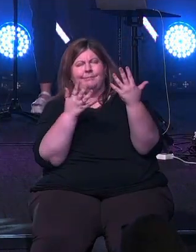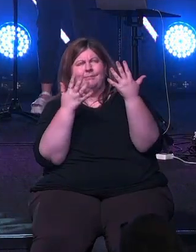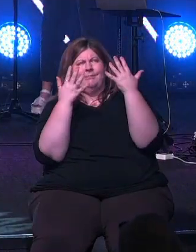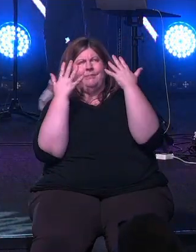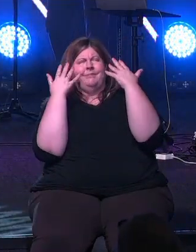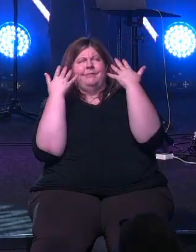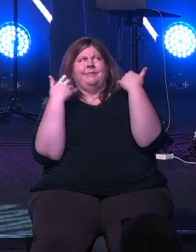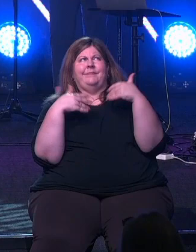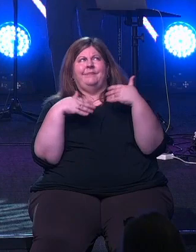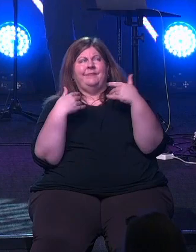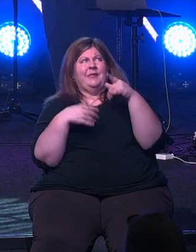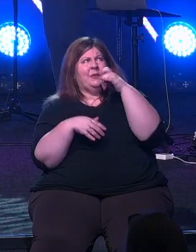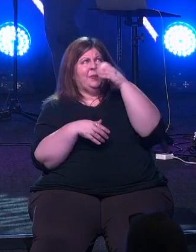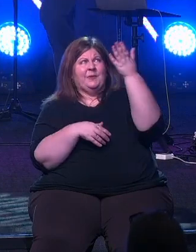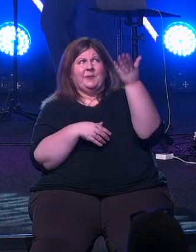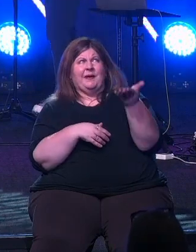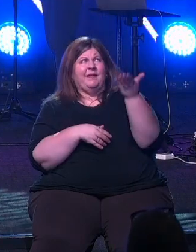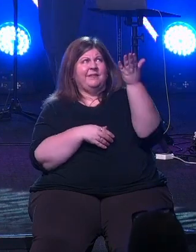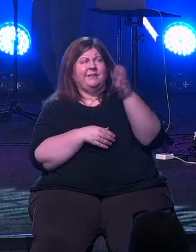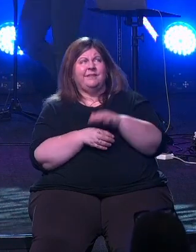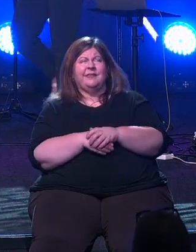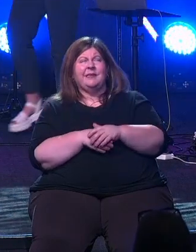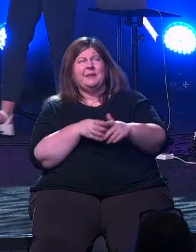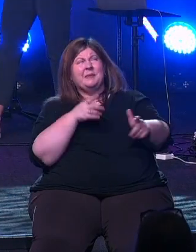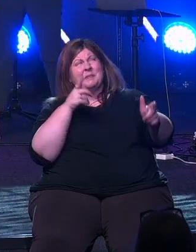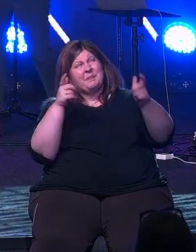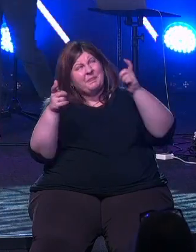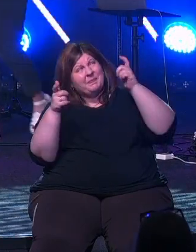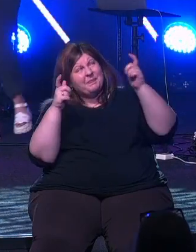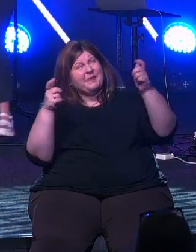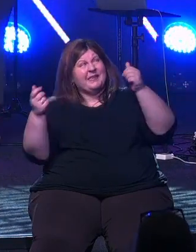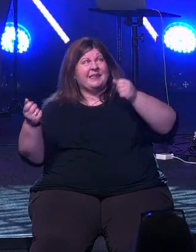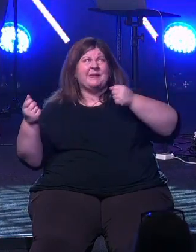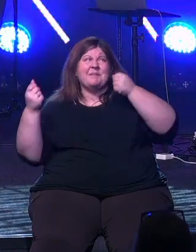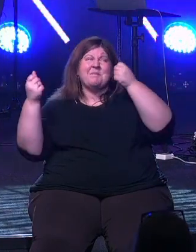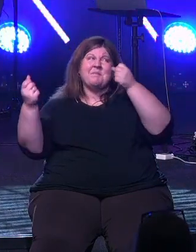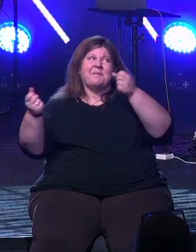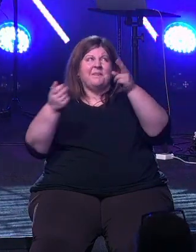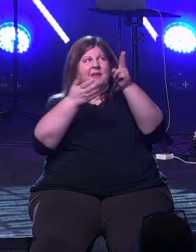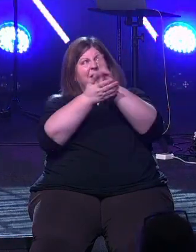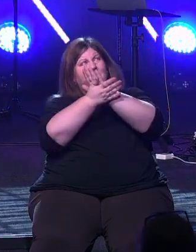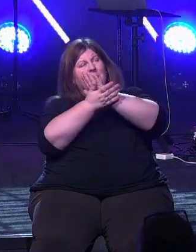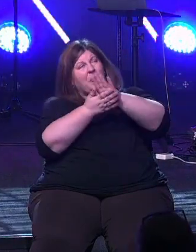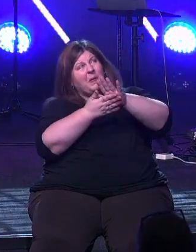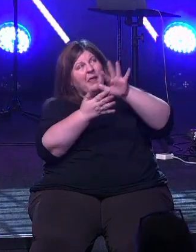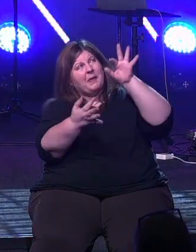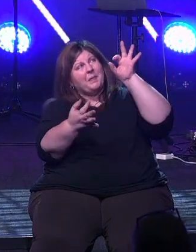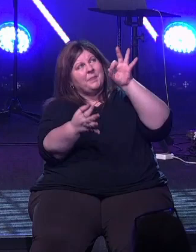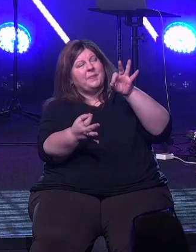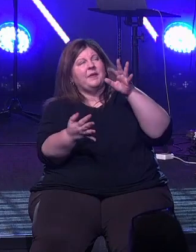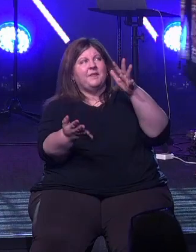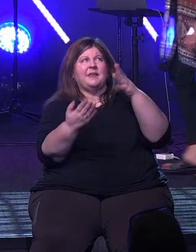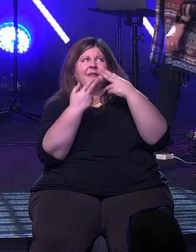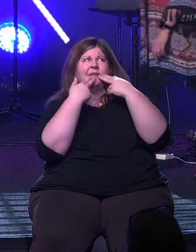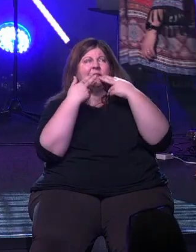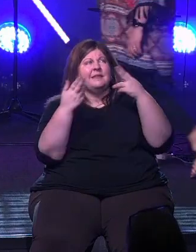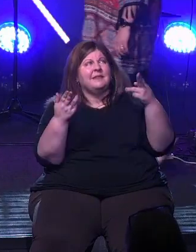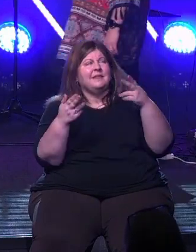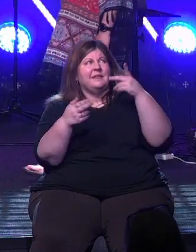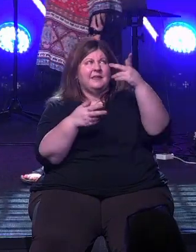are. God, you're so big, you're so mighty, you're so holy, you're so perfect, you're pure, you're set